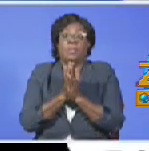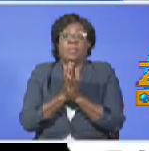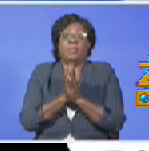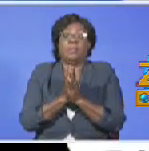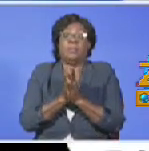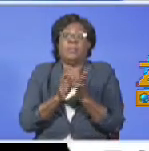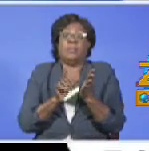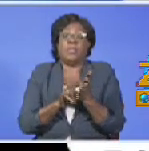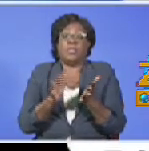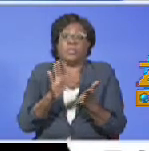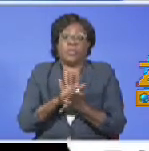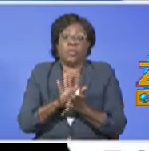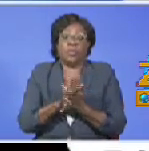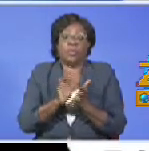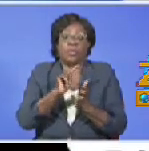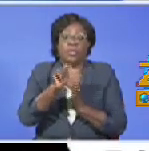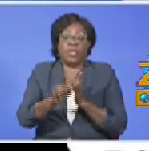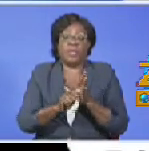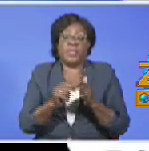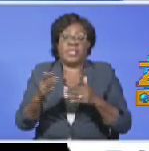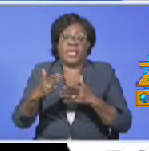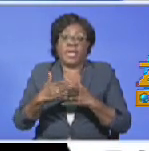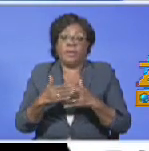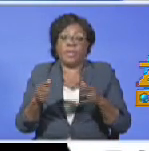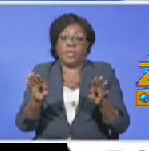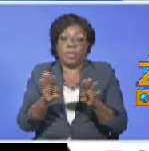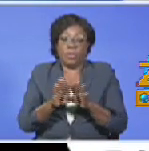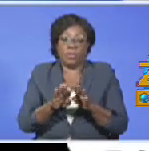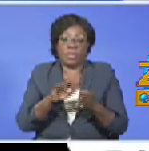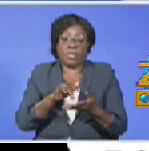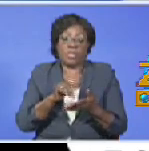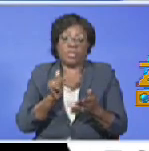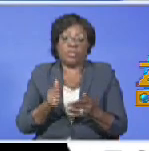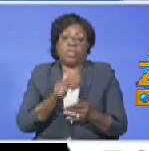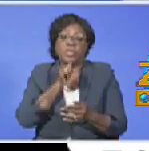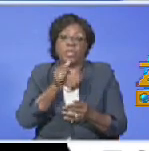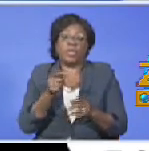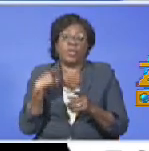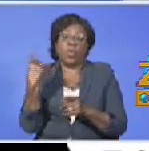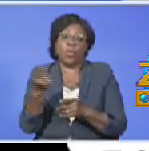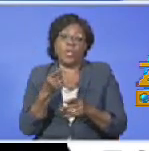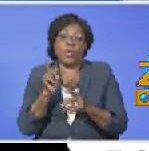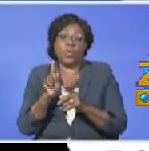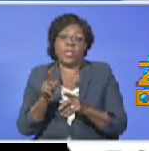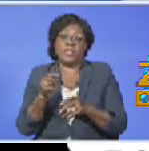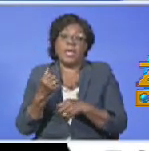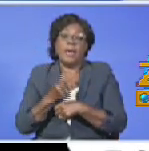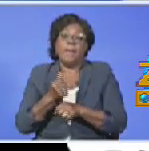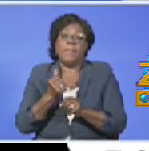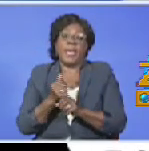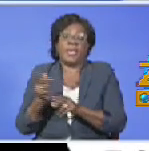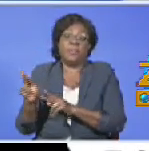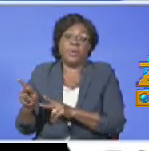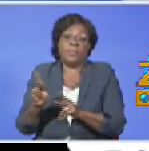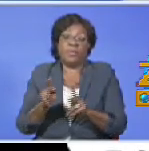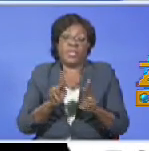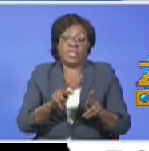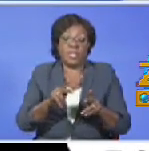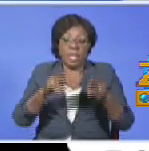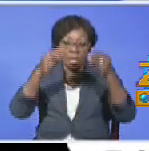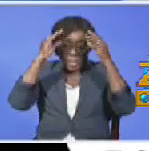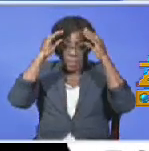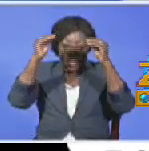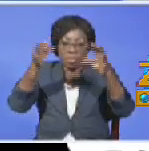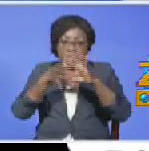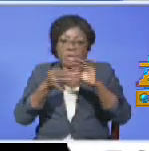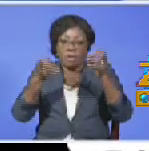This school term is nearing a close, and students aren't the only ones making preparation. Kelsey Johnson tells us tonight that the Ministry of